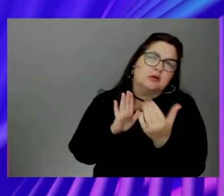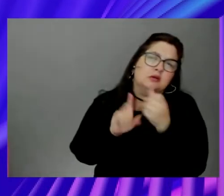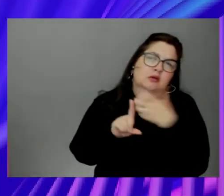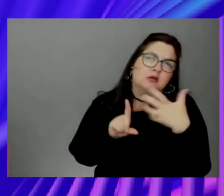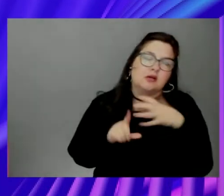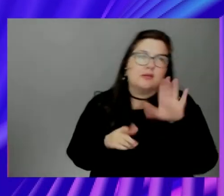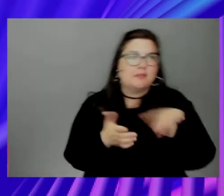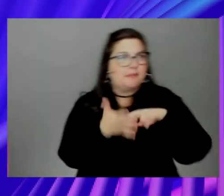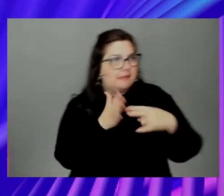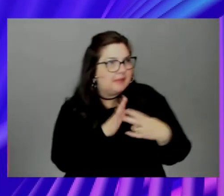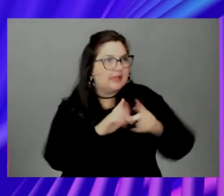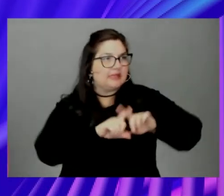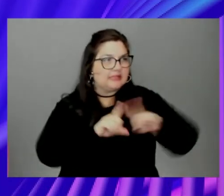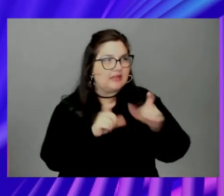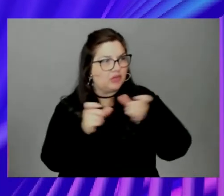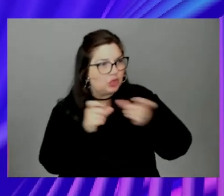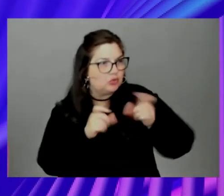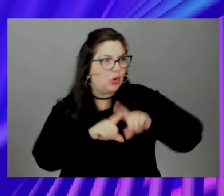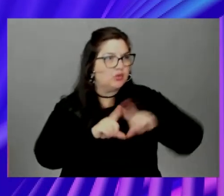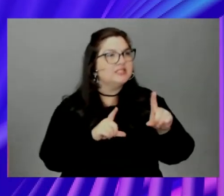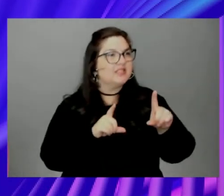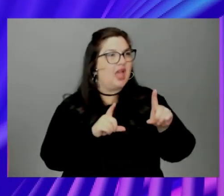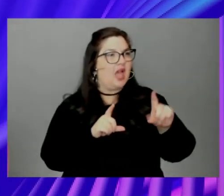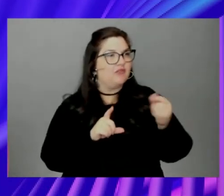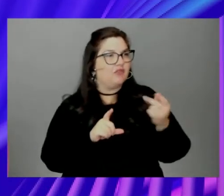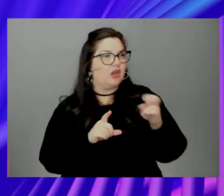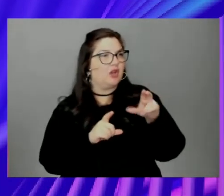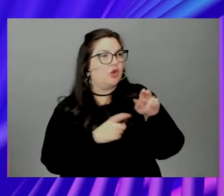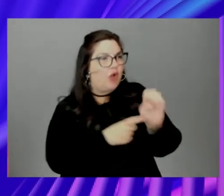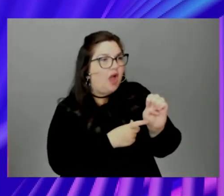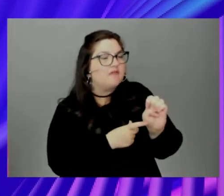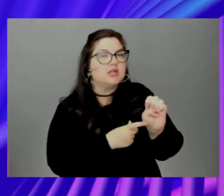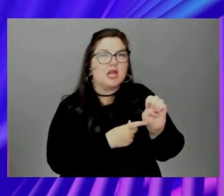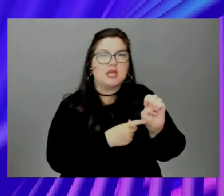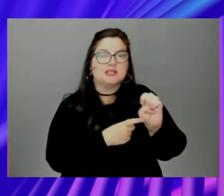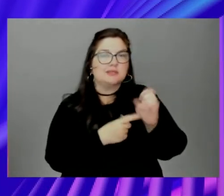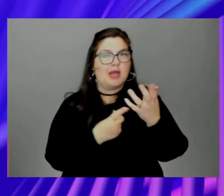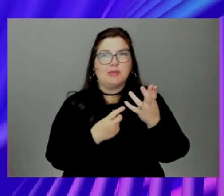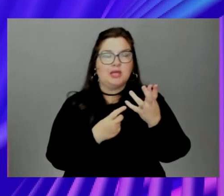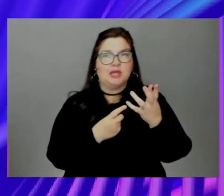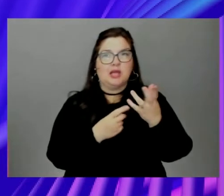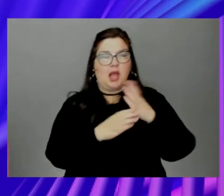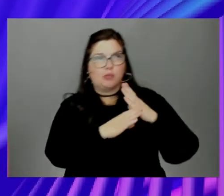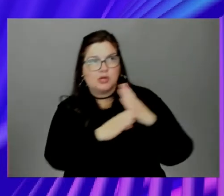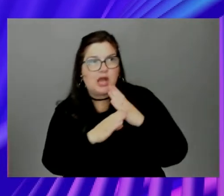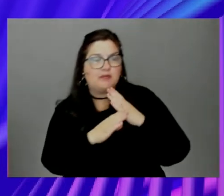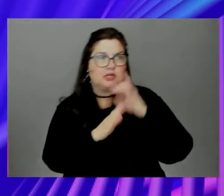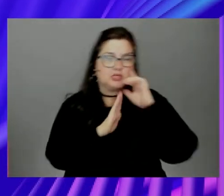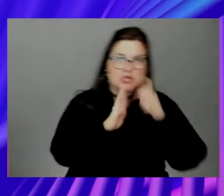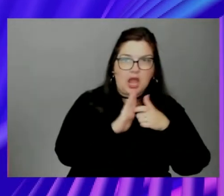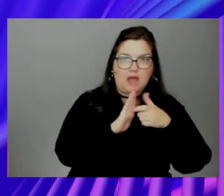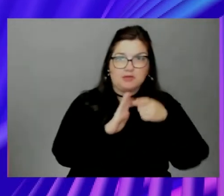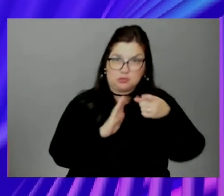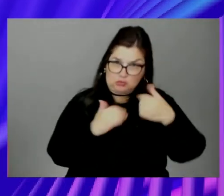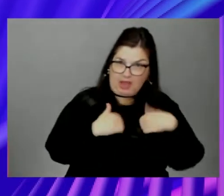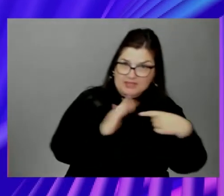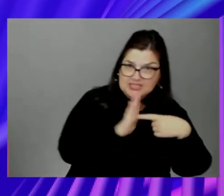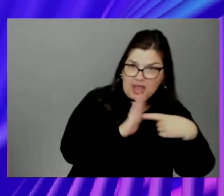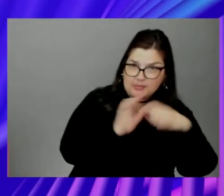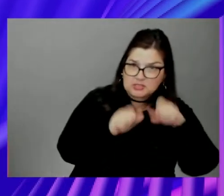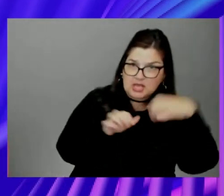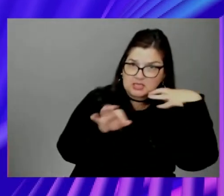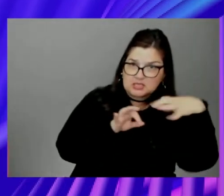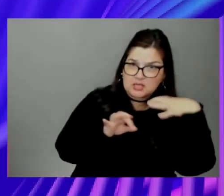different governance, and their ability to use elective, mandatory, preventative, detective types of guardrails. Do you have some examples you can talk about? Yeah, so you